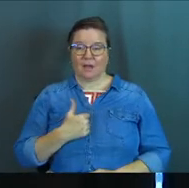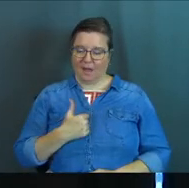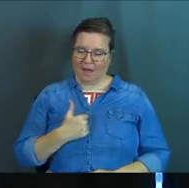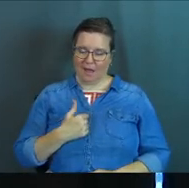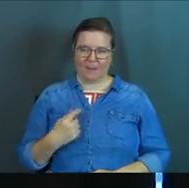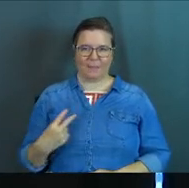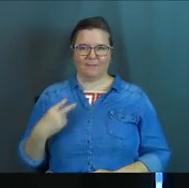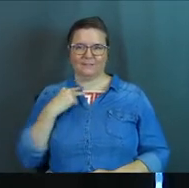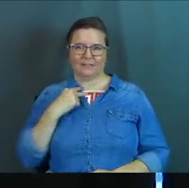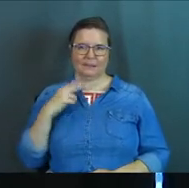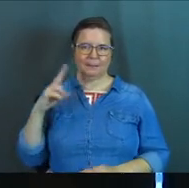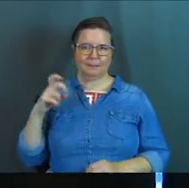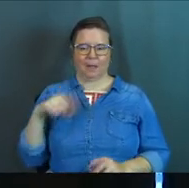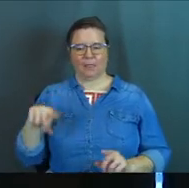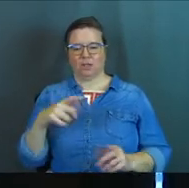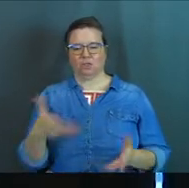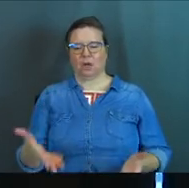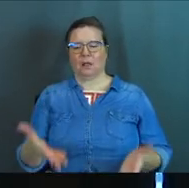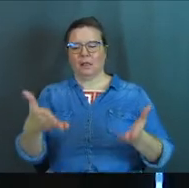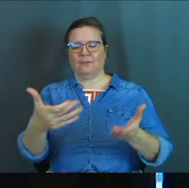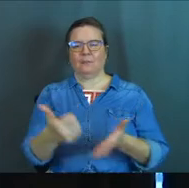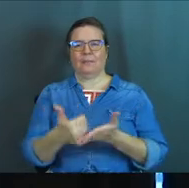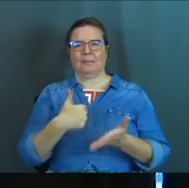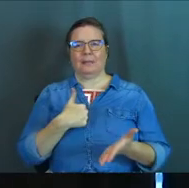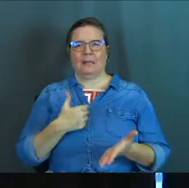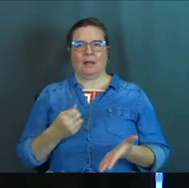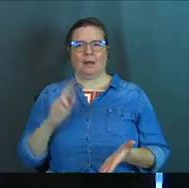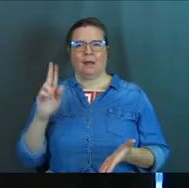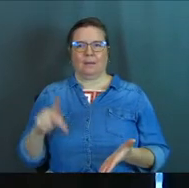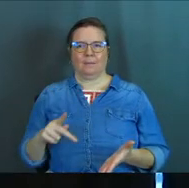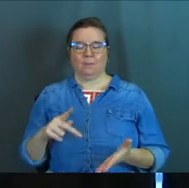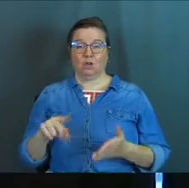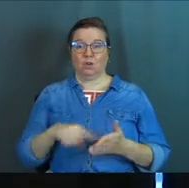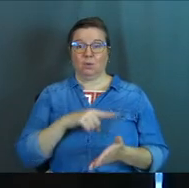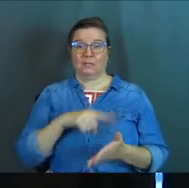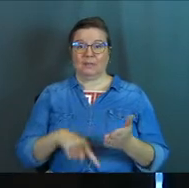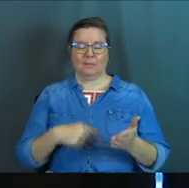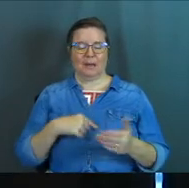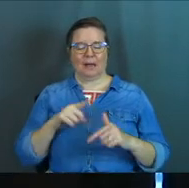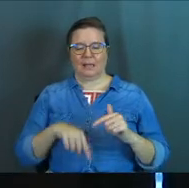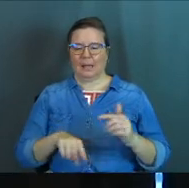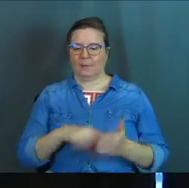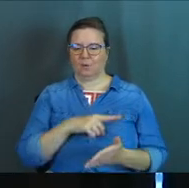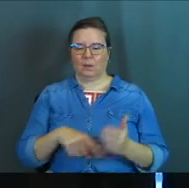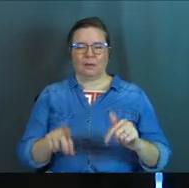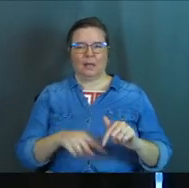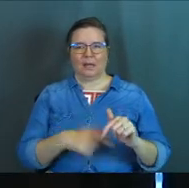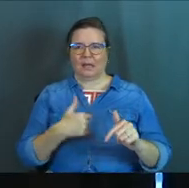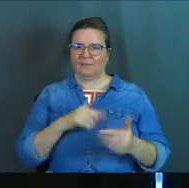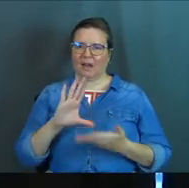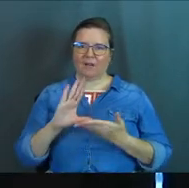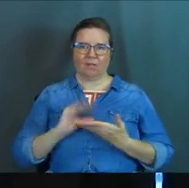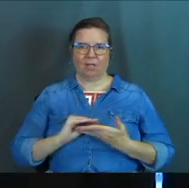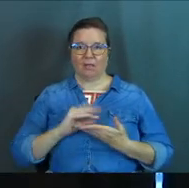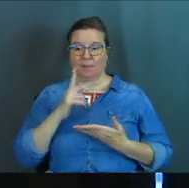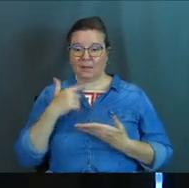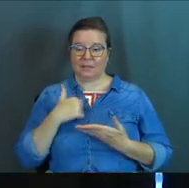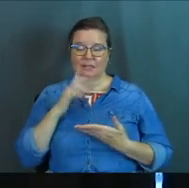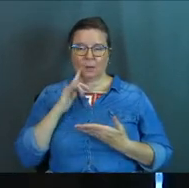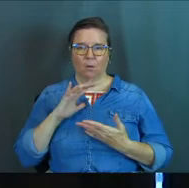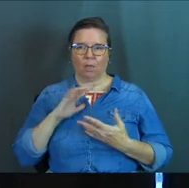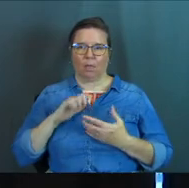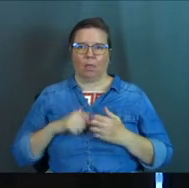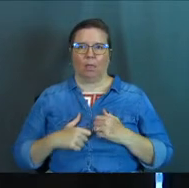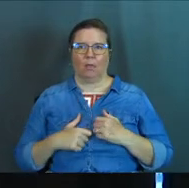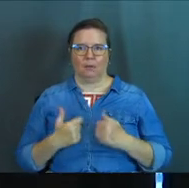I'm the victim. They should lift me up. Criticism, I can't be criticized if I've got low self-esteem because it'll